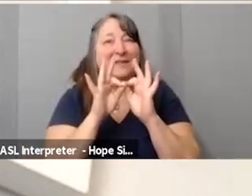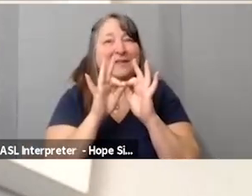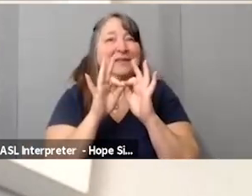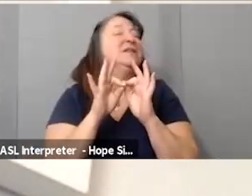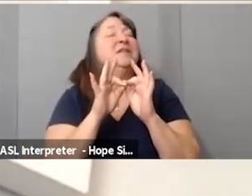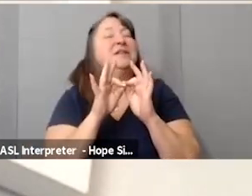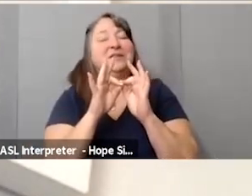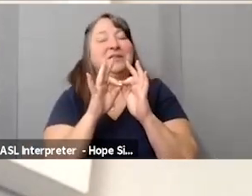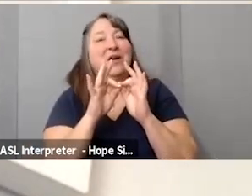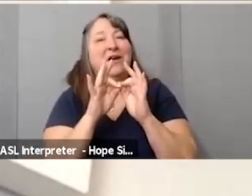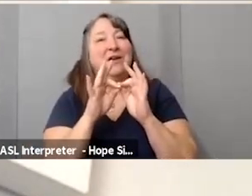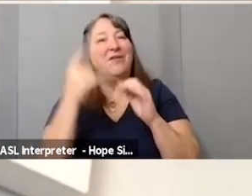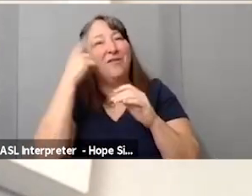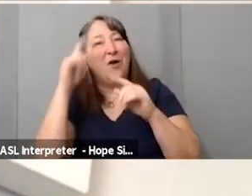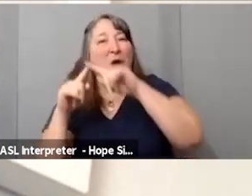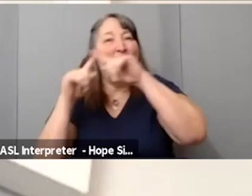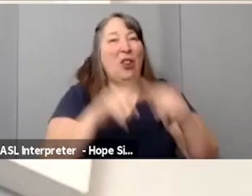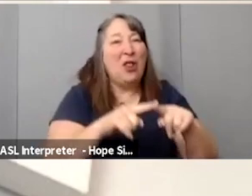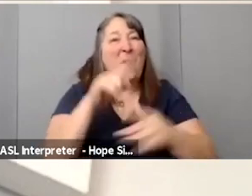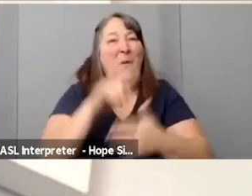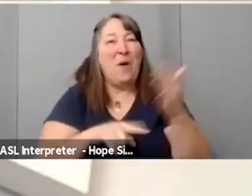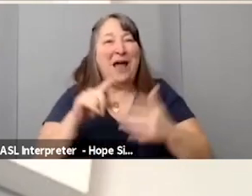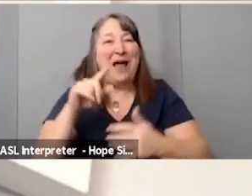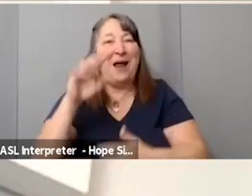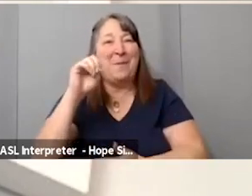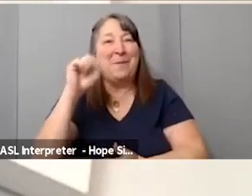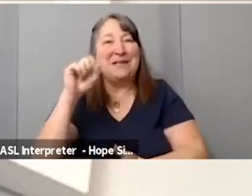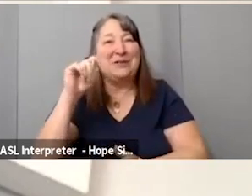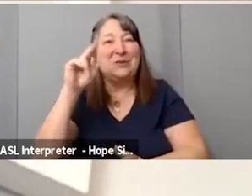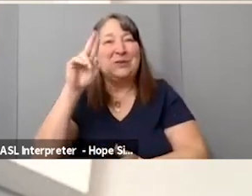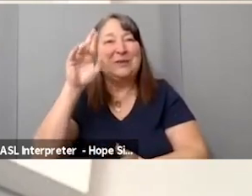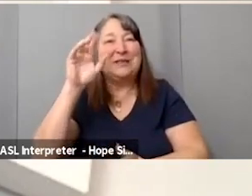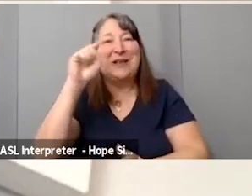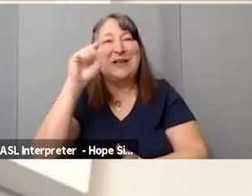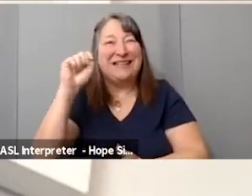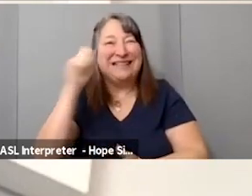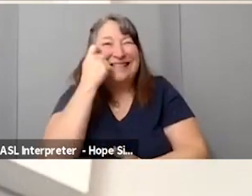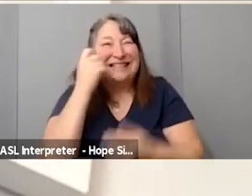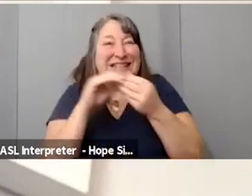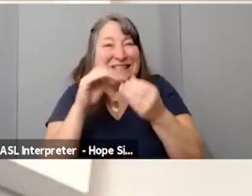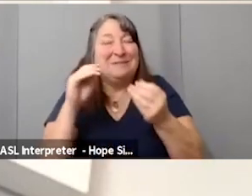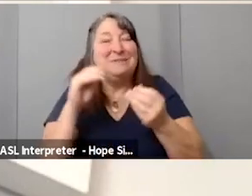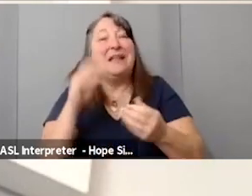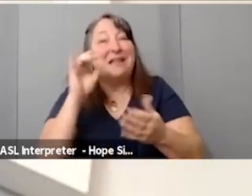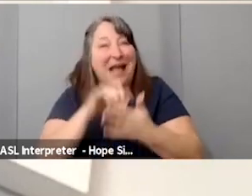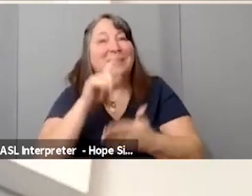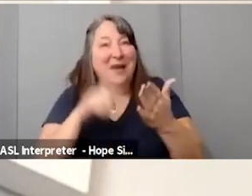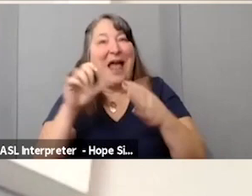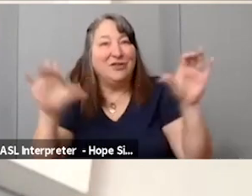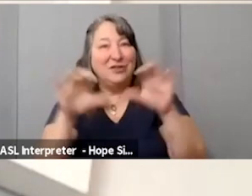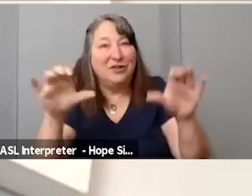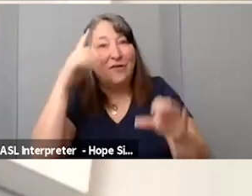stand on what Miss Toussaint is saying, like those are the things that you have to do. And I think for me in production and